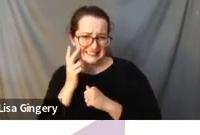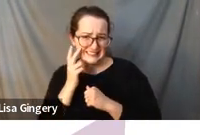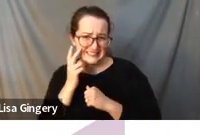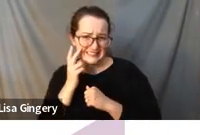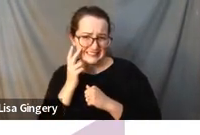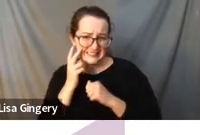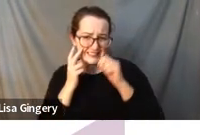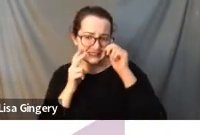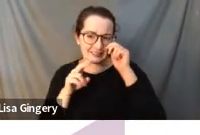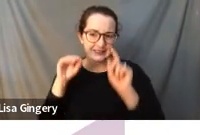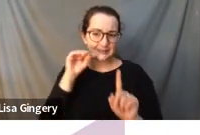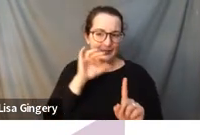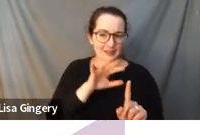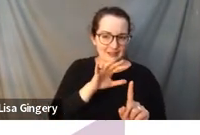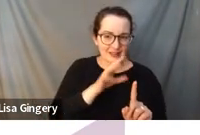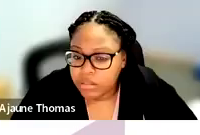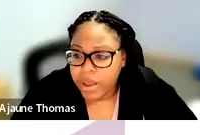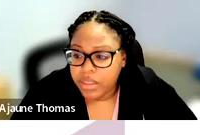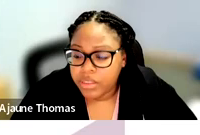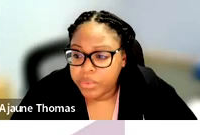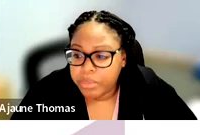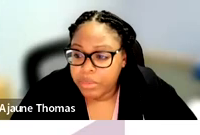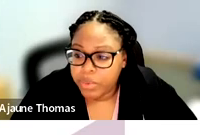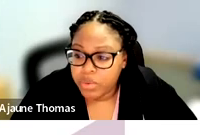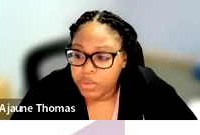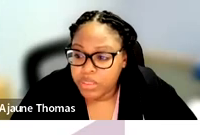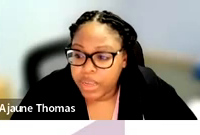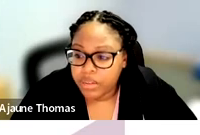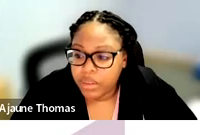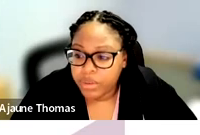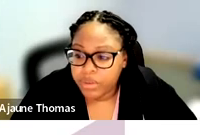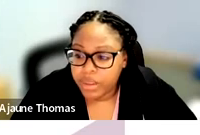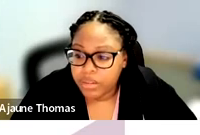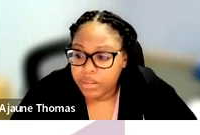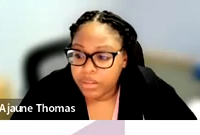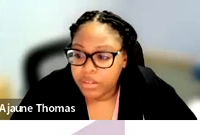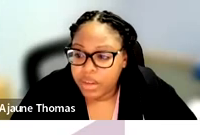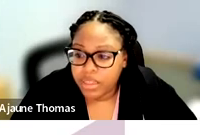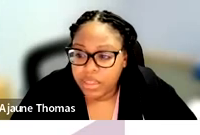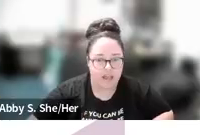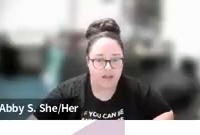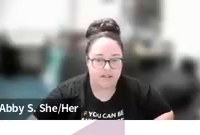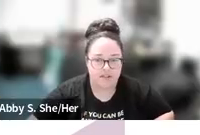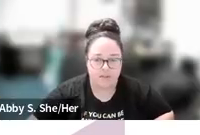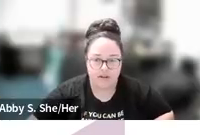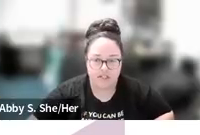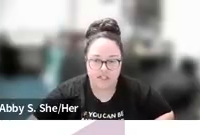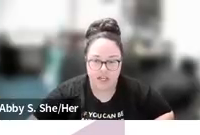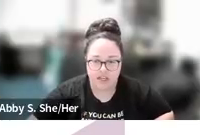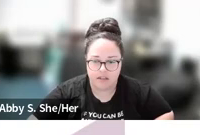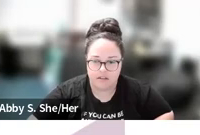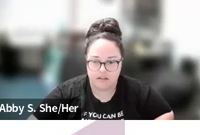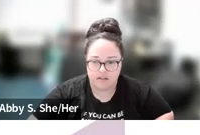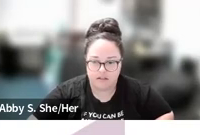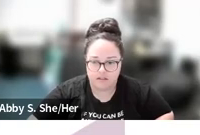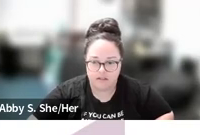add spotlight and. Can we spotlight three people? Is that, can we do that? Woo, does that letting... look better, TJ?